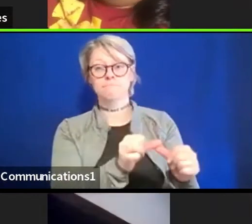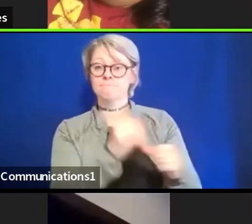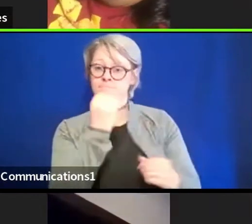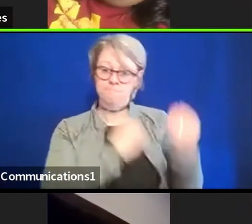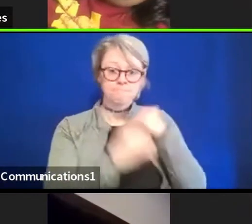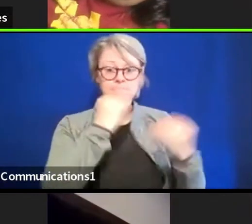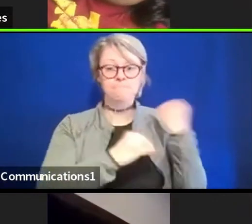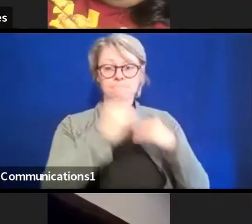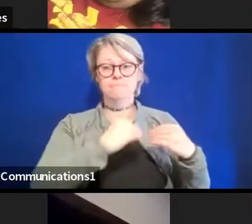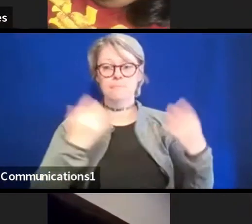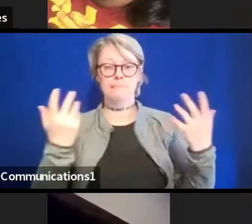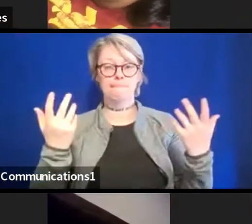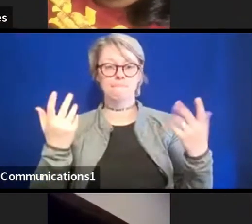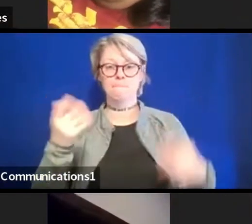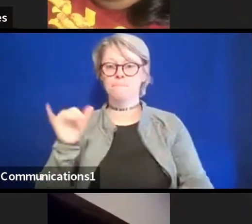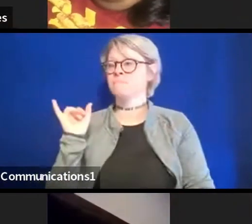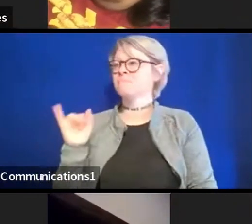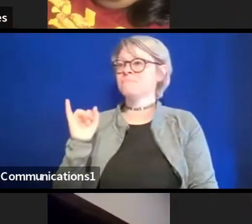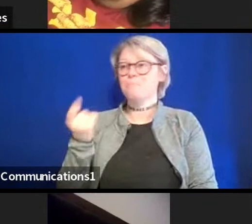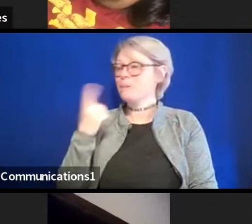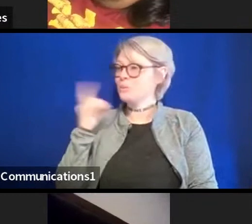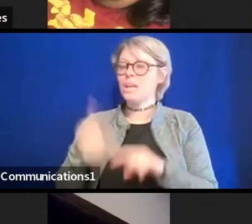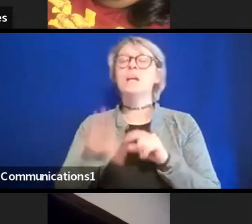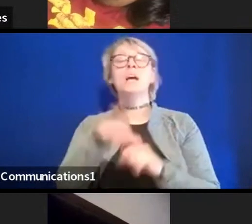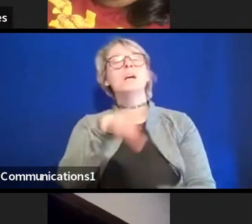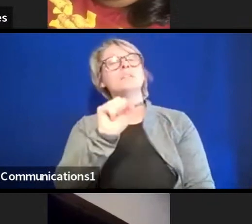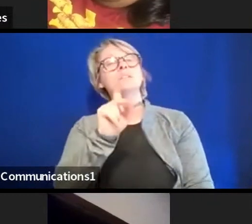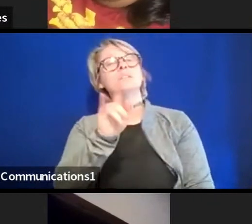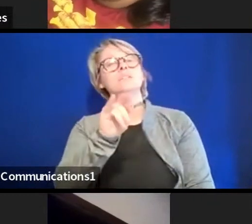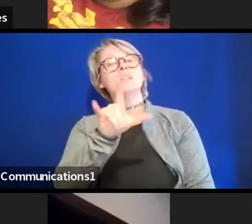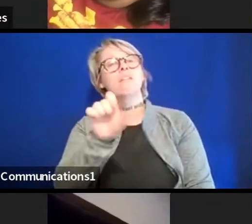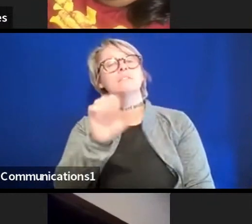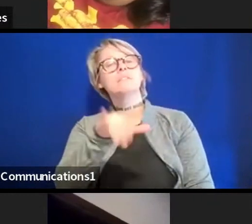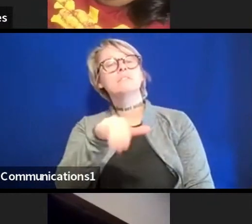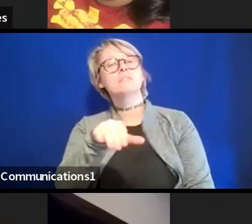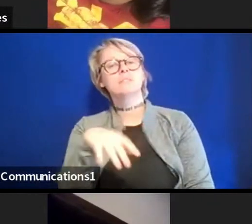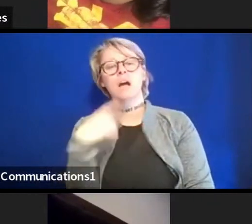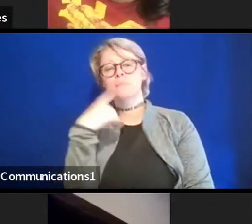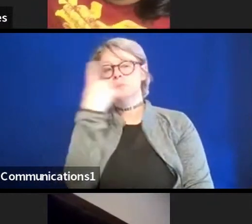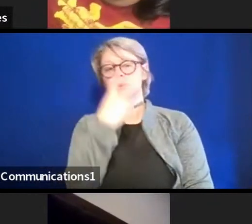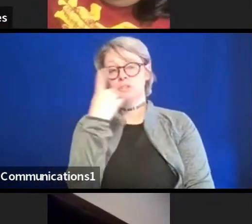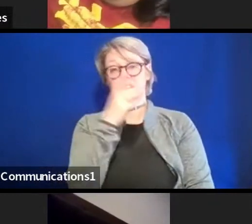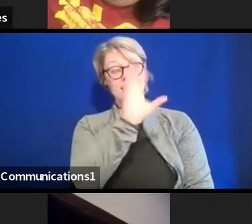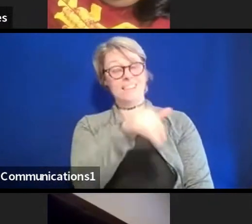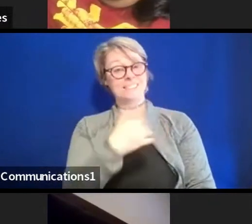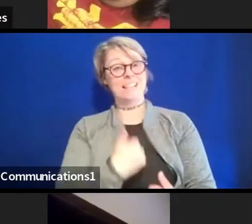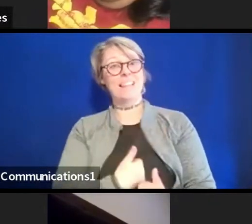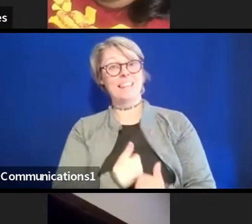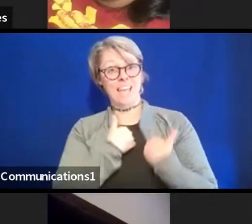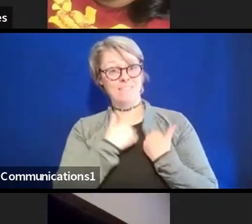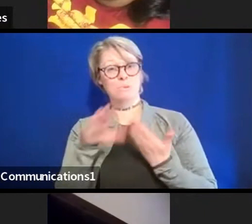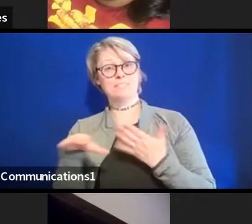But yeah, but you just yeah, can't. So Skittles, I'm just wondering, like, like you said, that's a life or